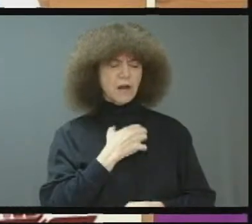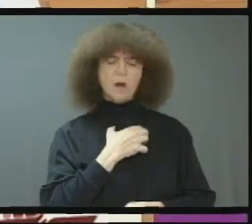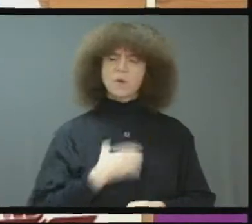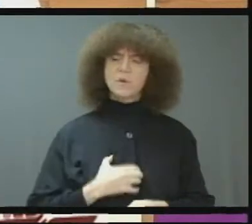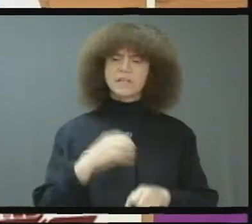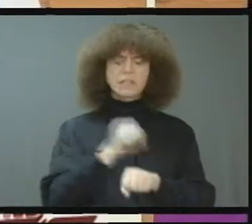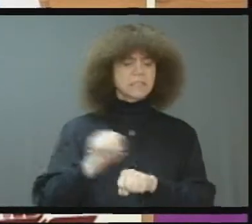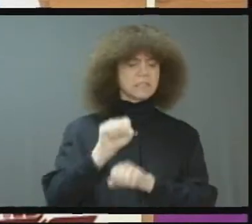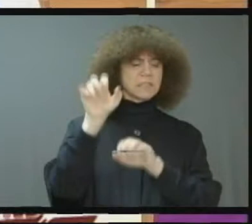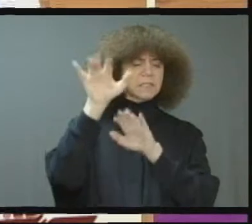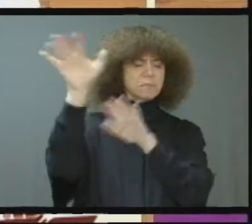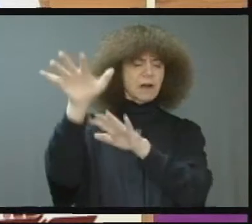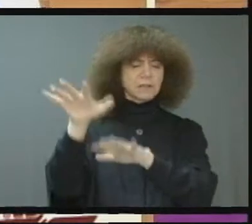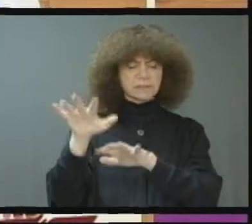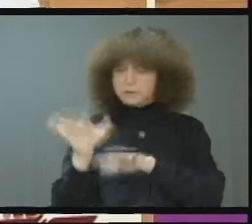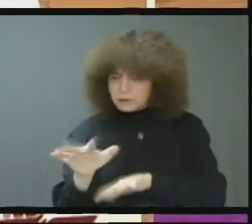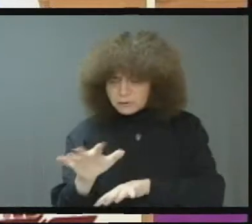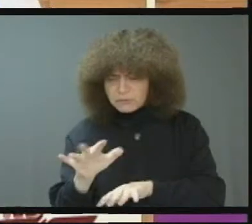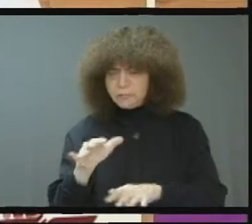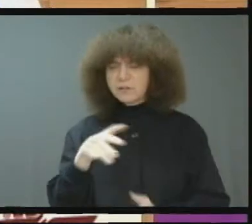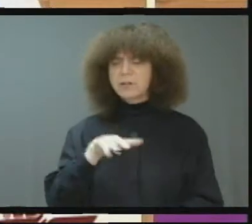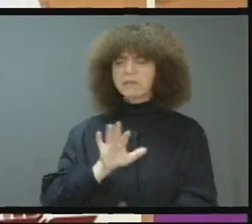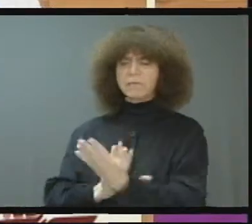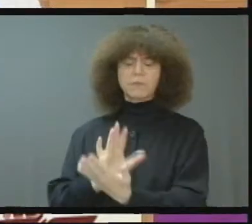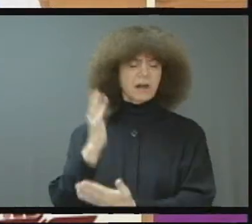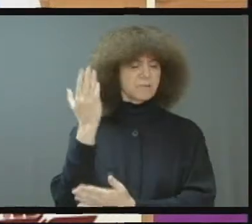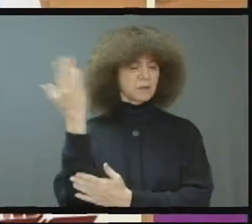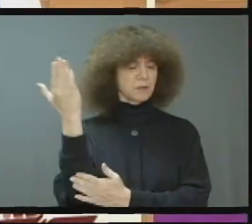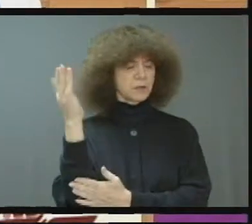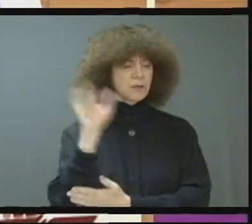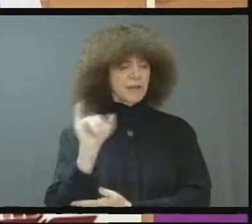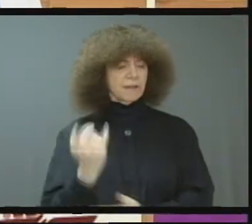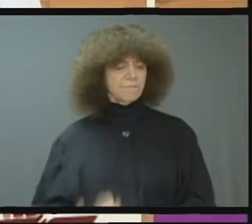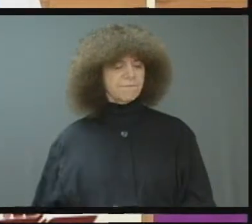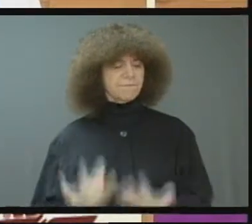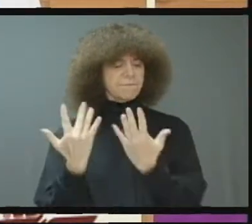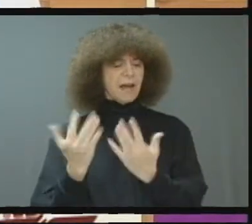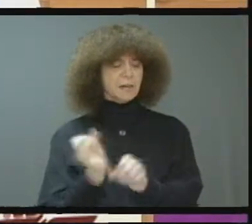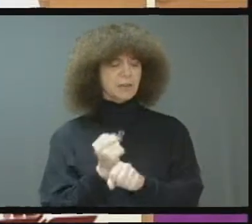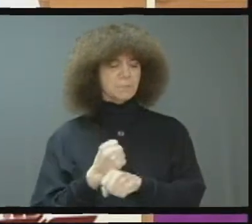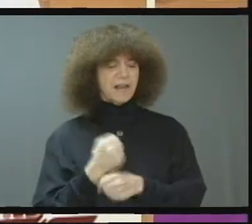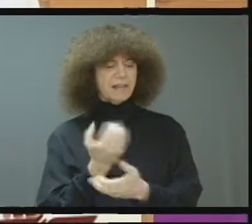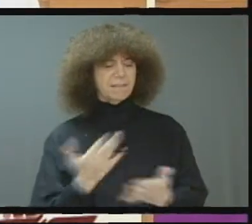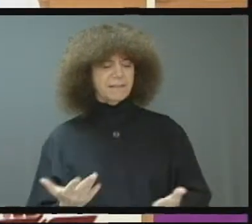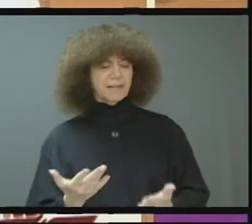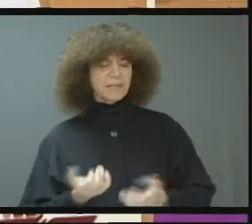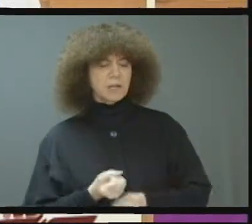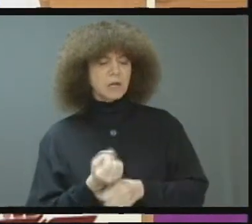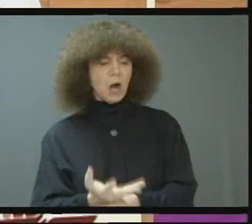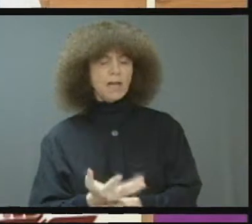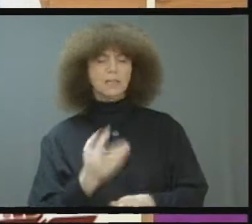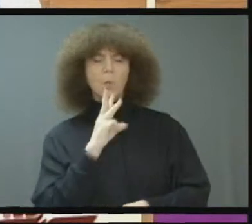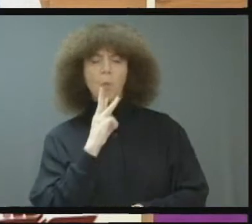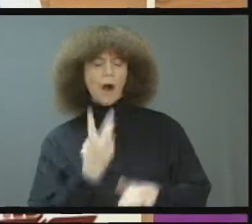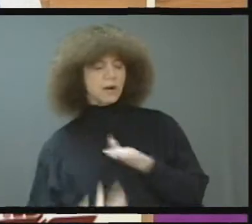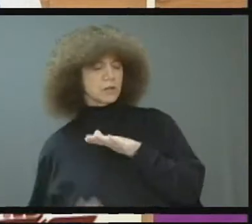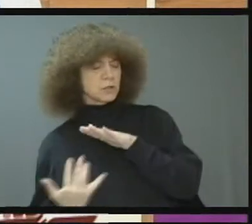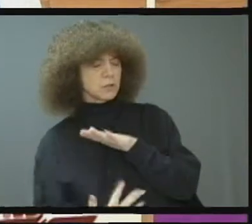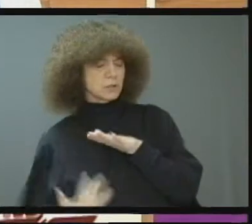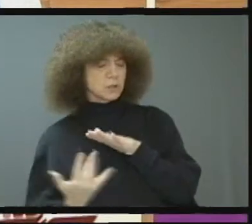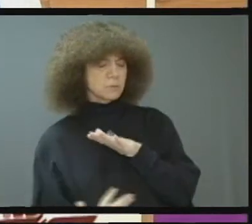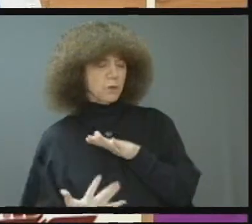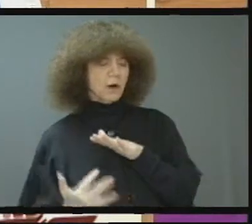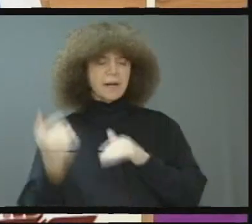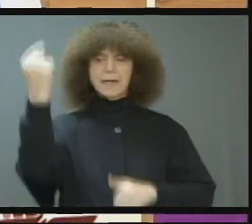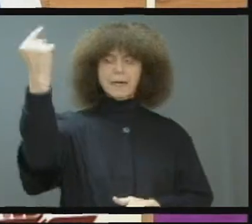the mountains would tremble before you, as when fire sets twigs ablaze and causes water to boil. Come down to make